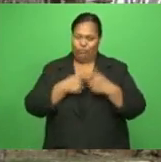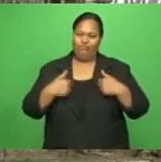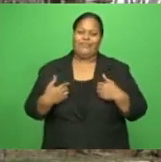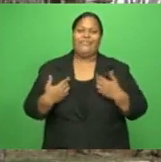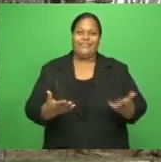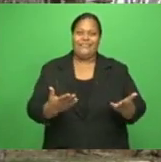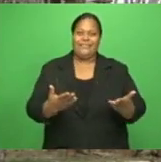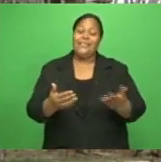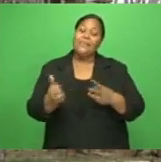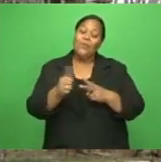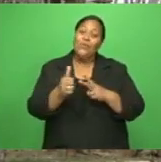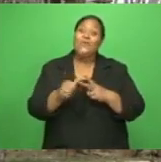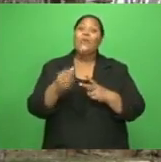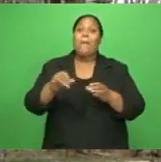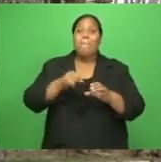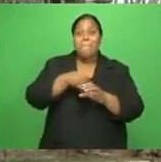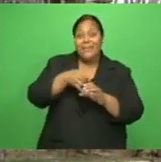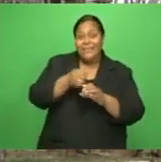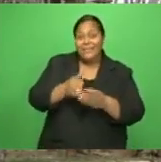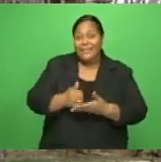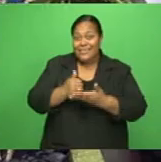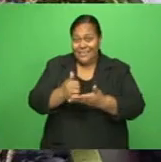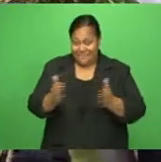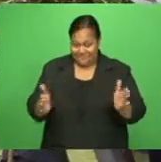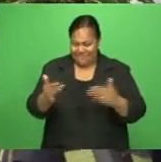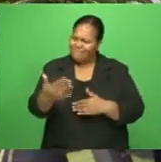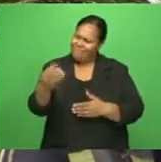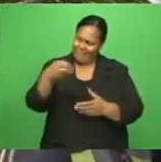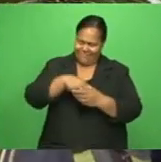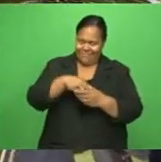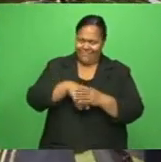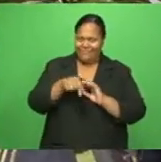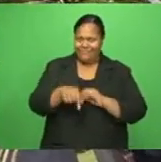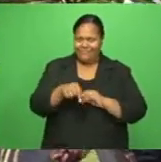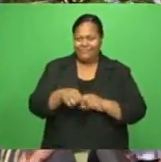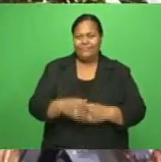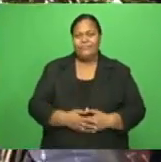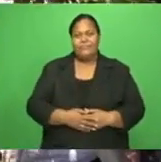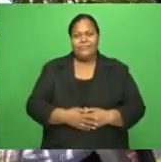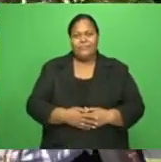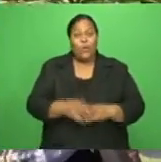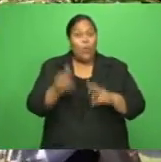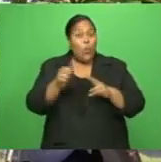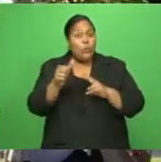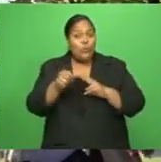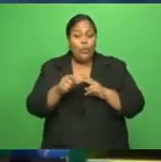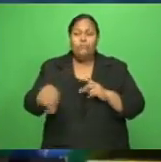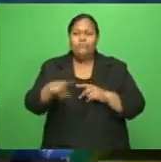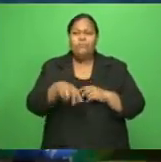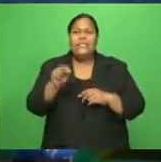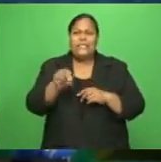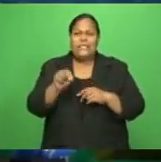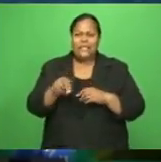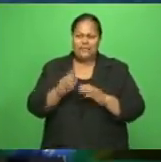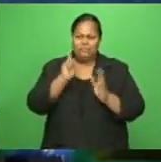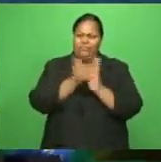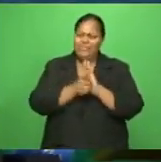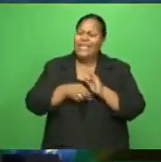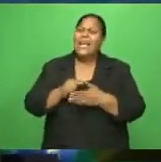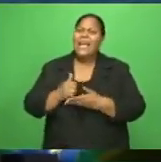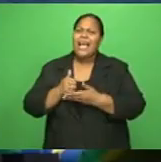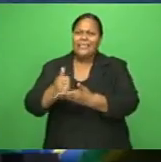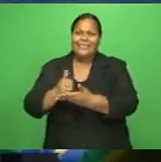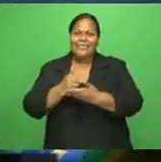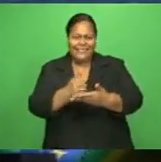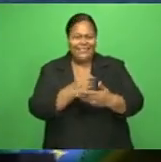assistance. Last but not least, those who need an ad hoc assistant.